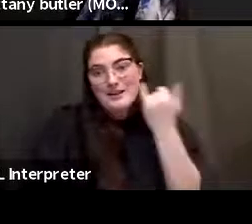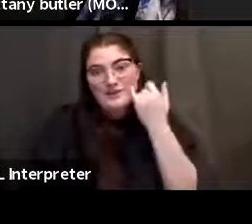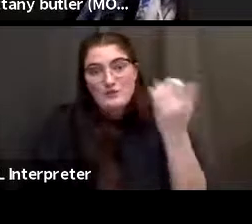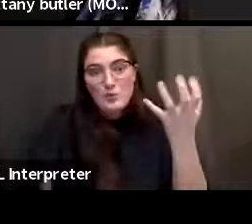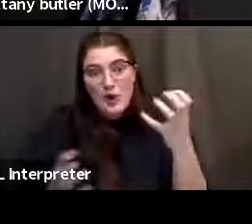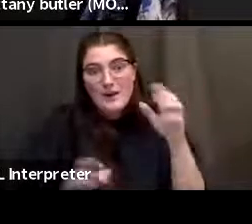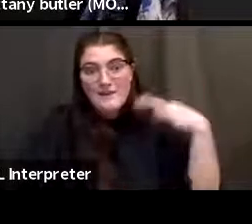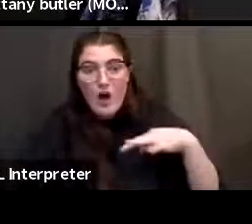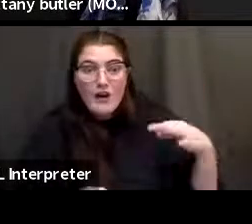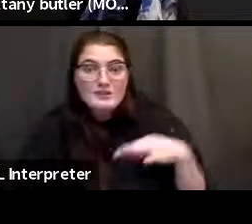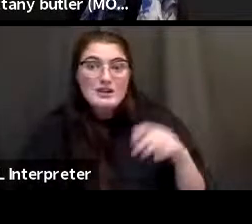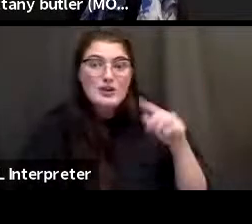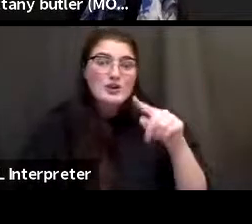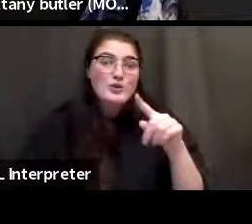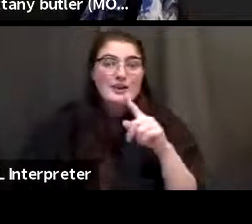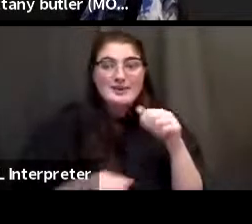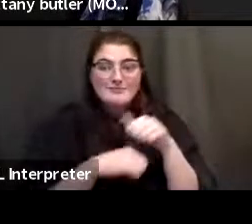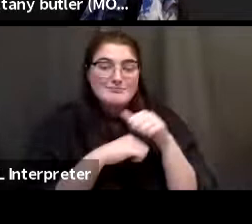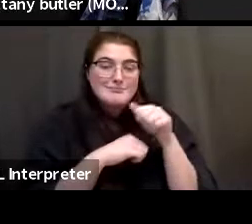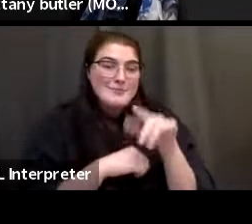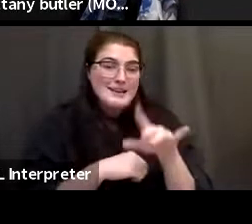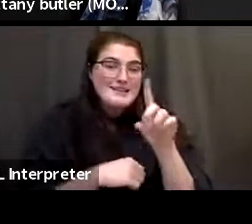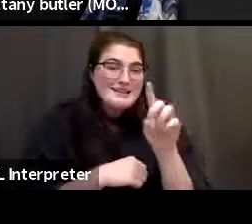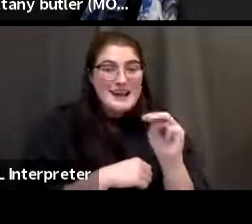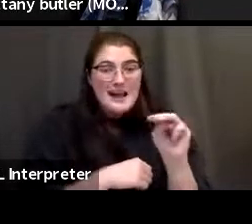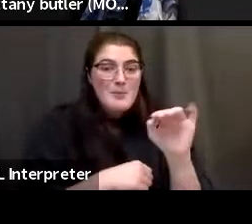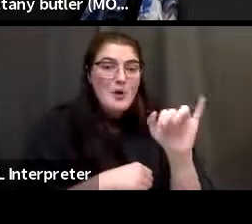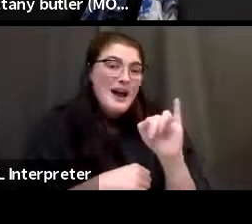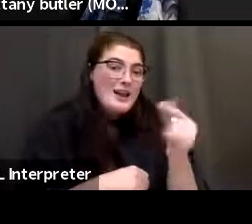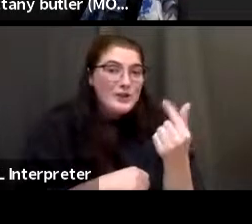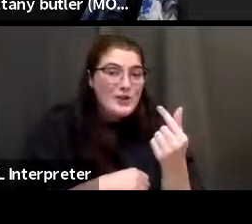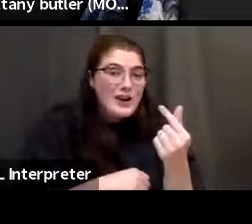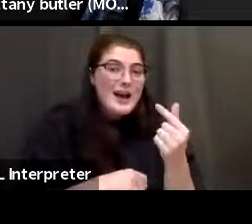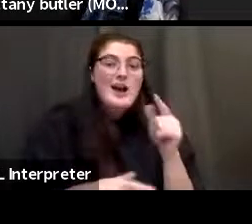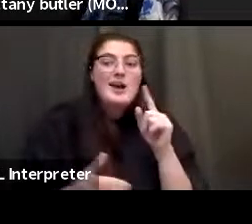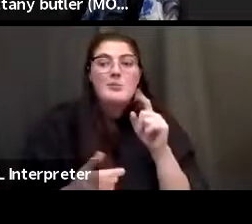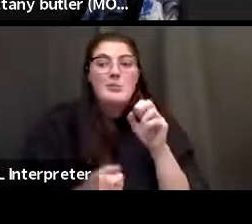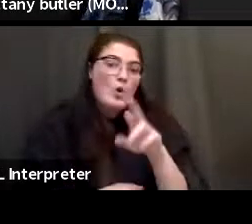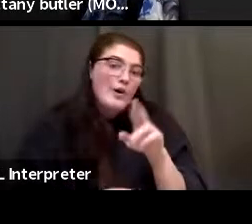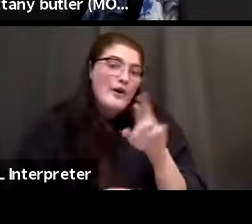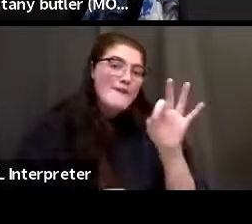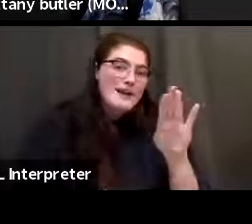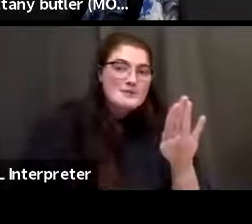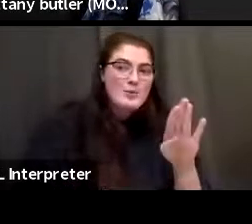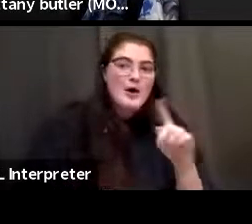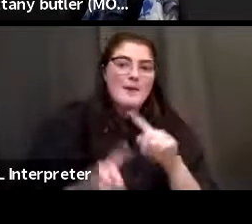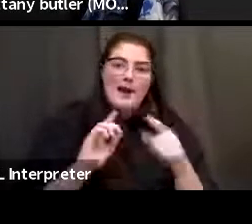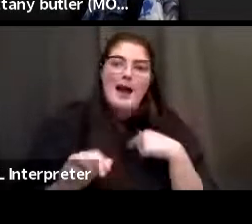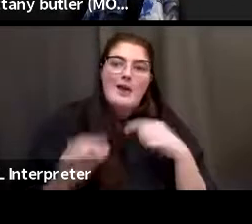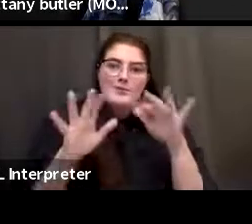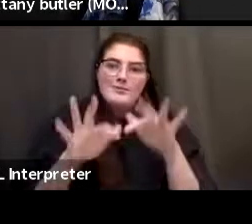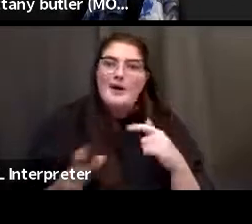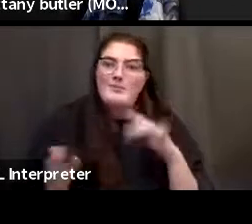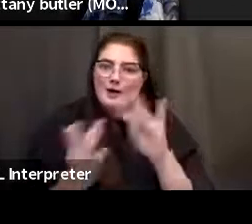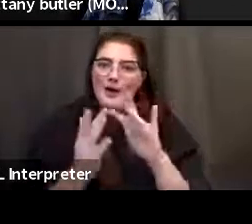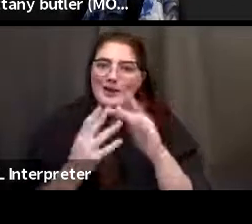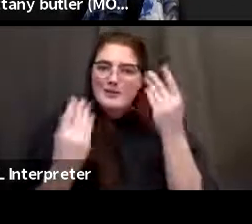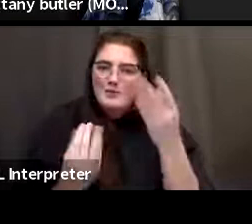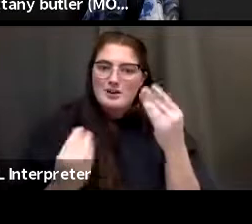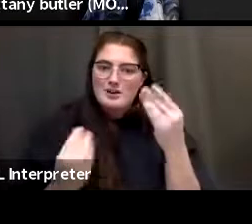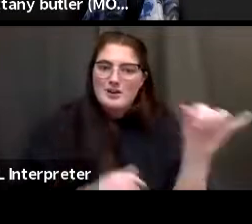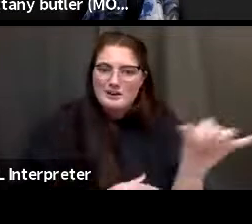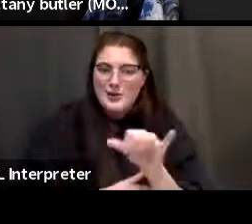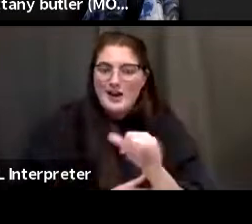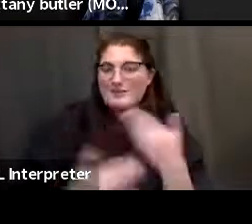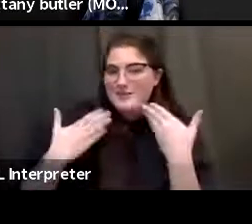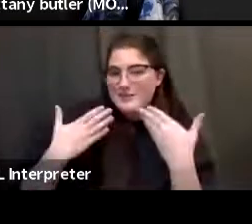you can DM us on Instagram or Facebook, but I will definitely put our contact information. All right, thank you. And